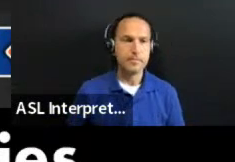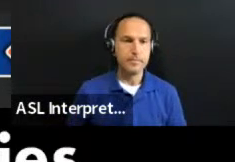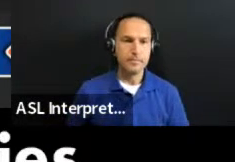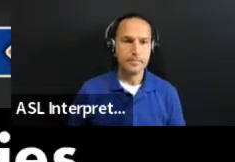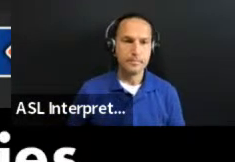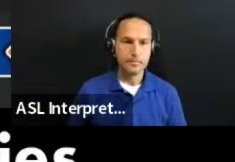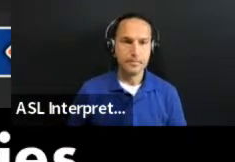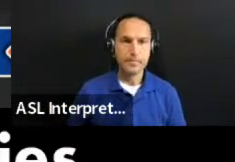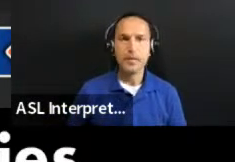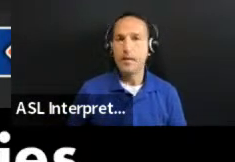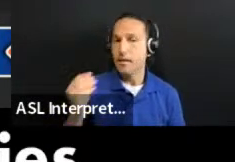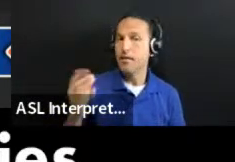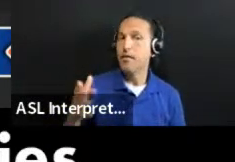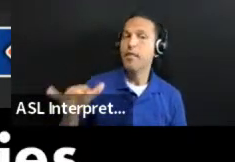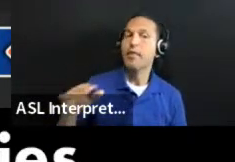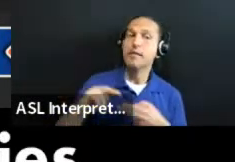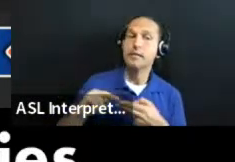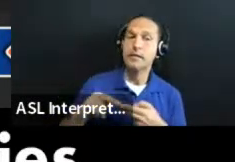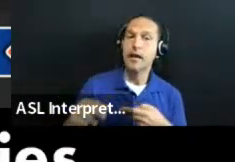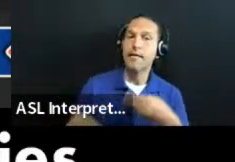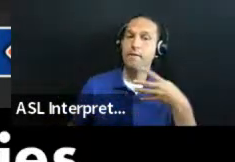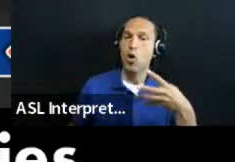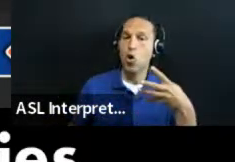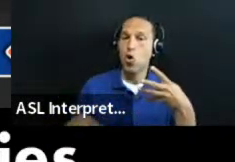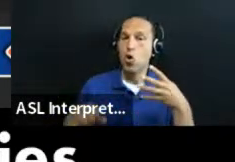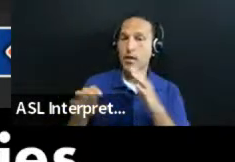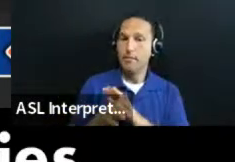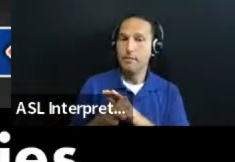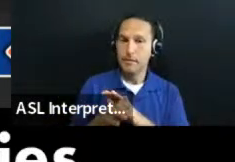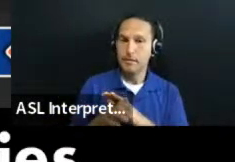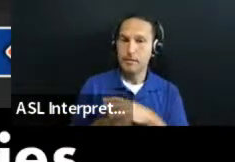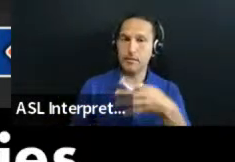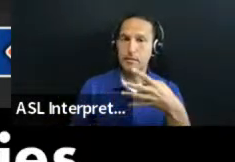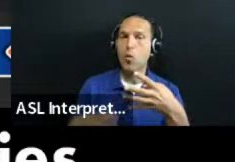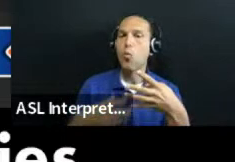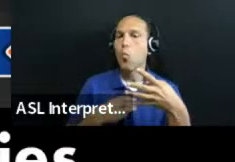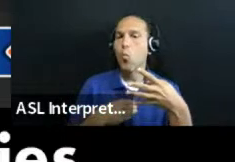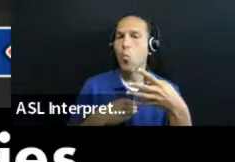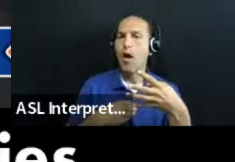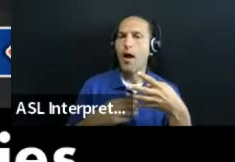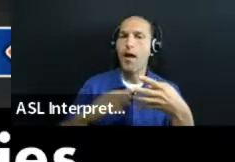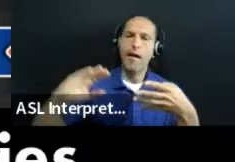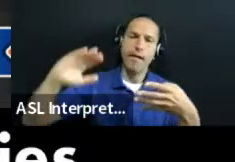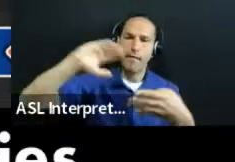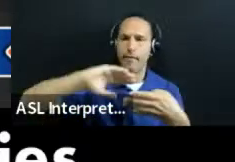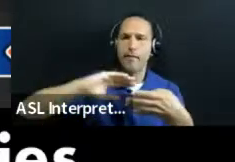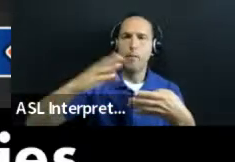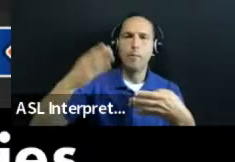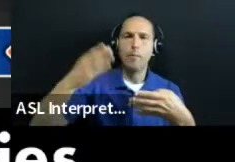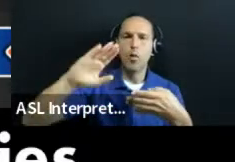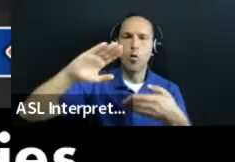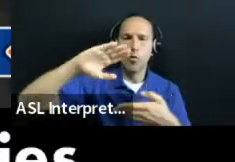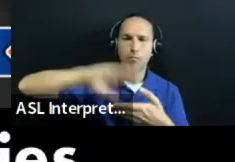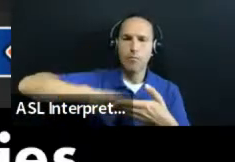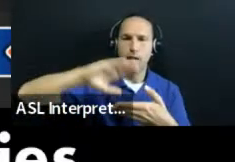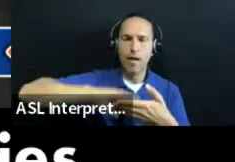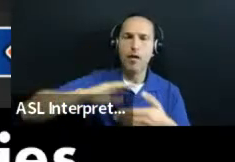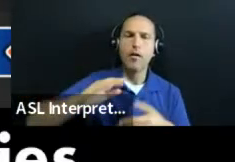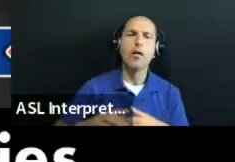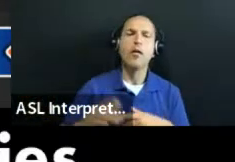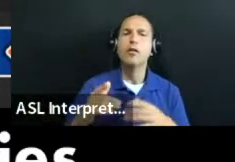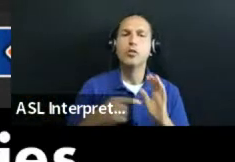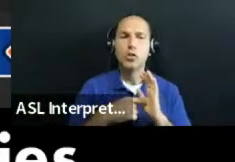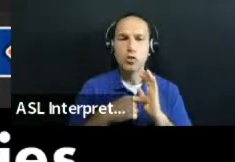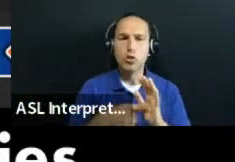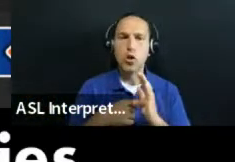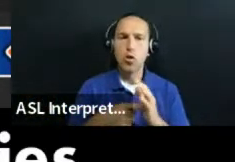Okay, on this slide, you have 4 white images on blue backgrounds, each representing one of the